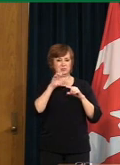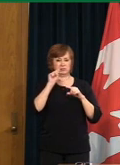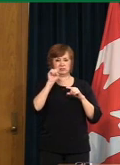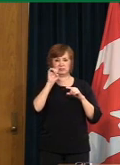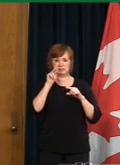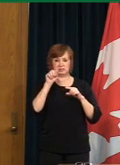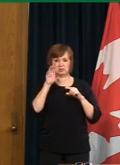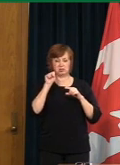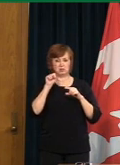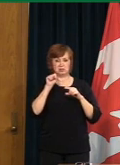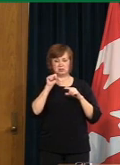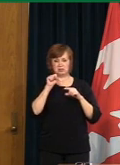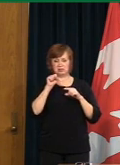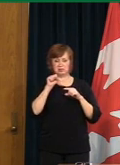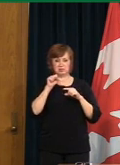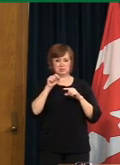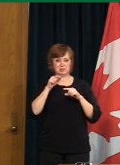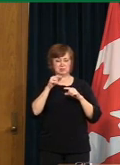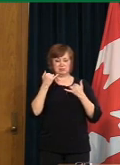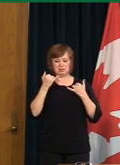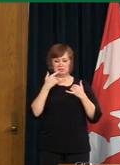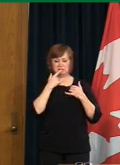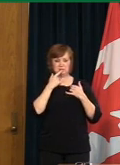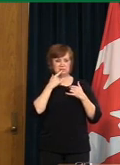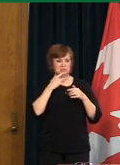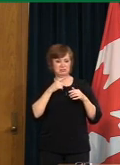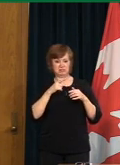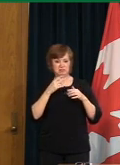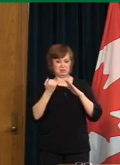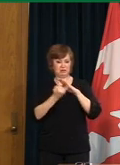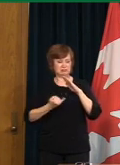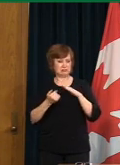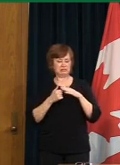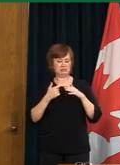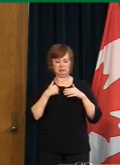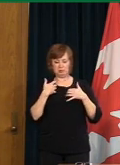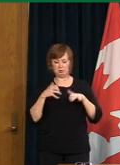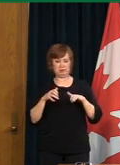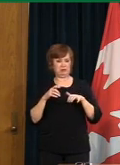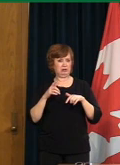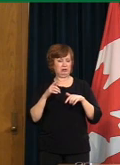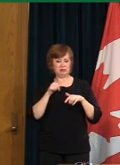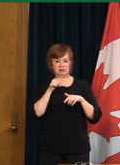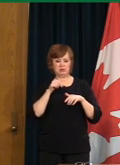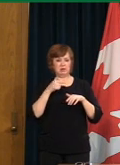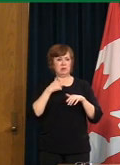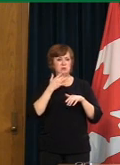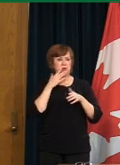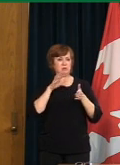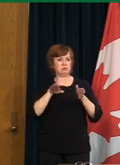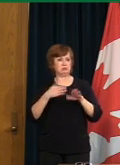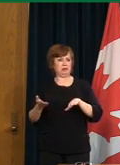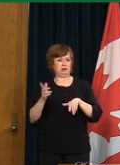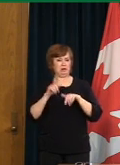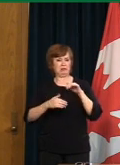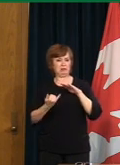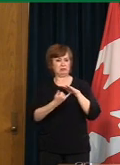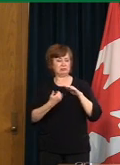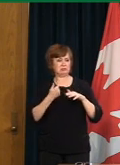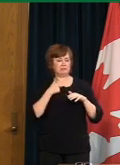they'd rather not be alive than deal with the current isolation measures. So what is the province's plan plan to ensure